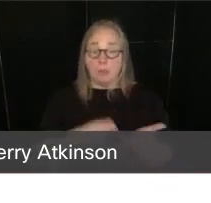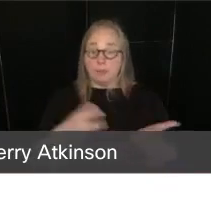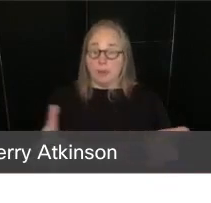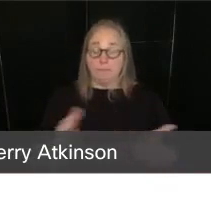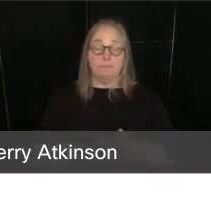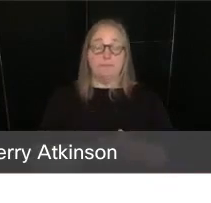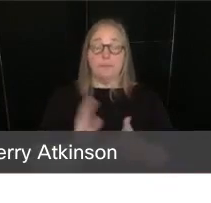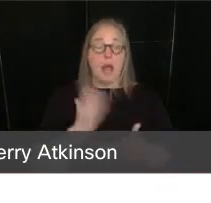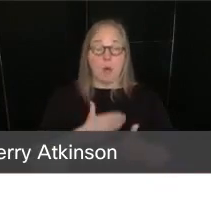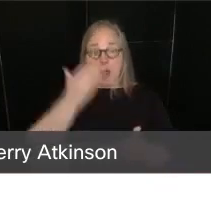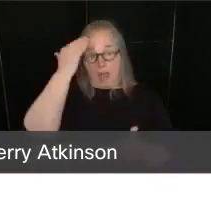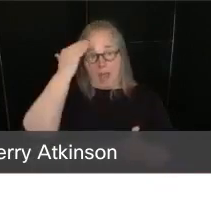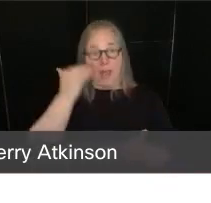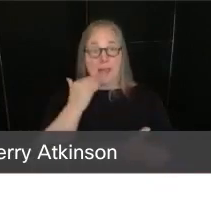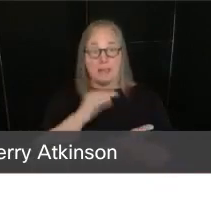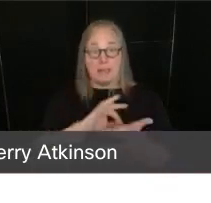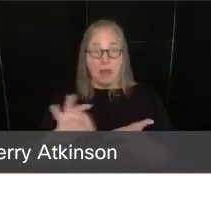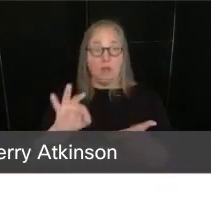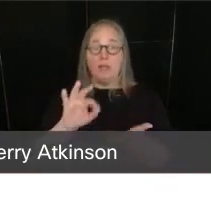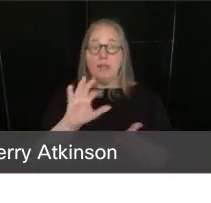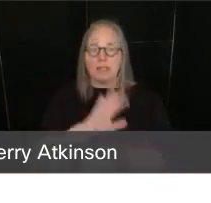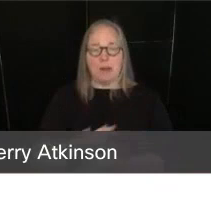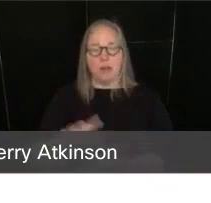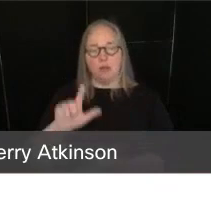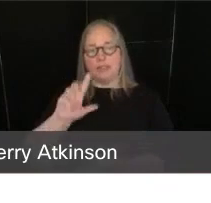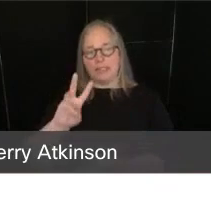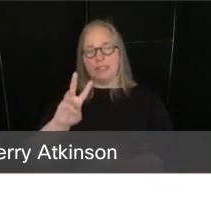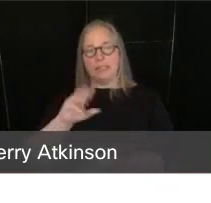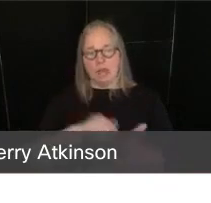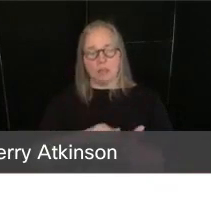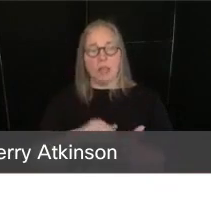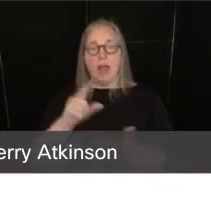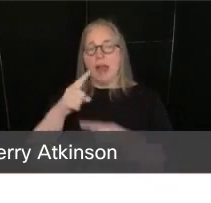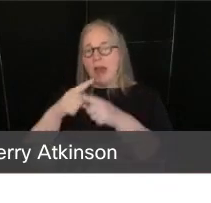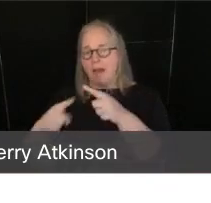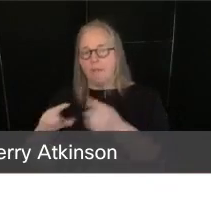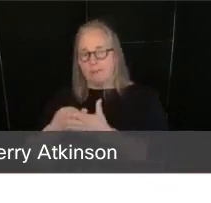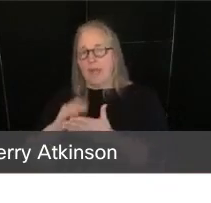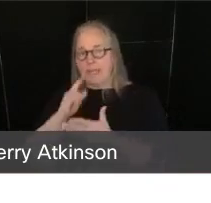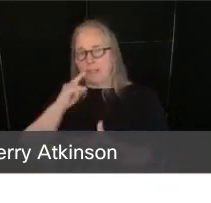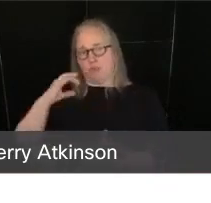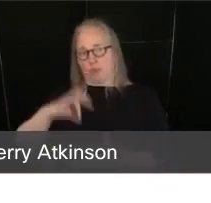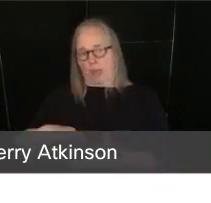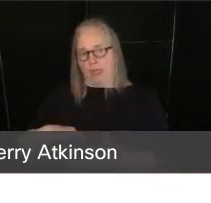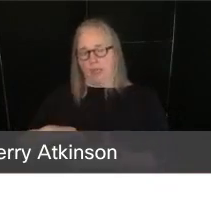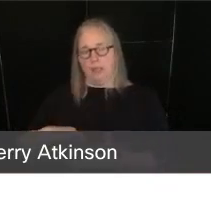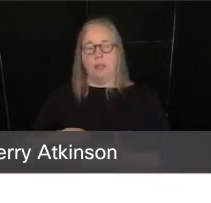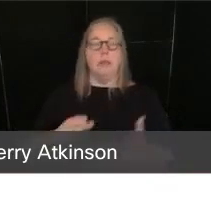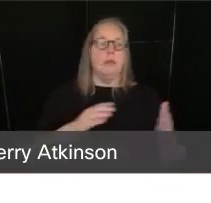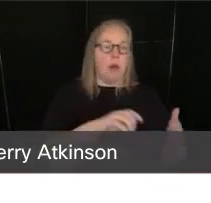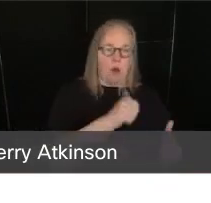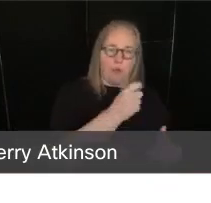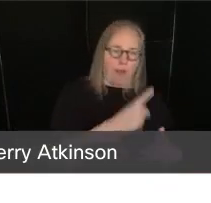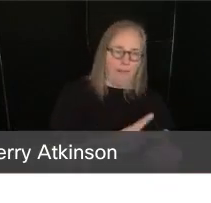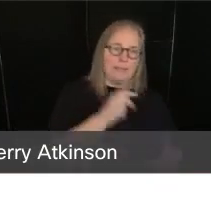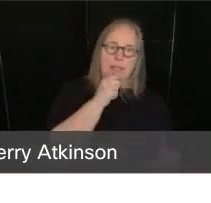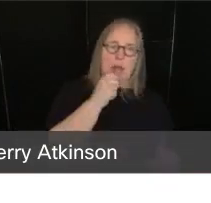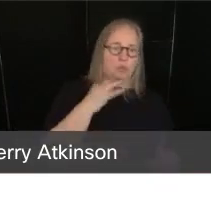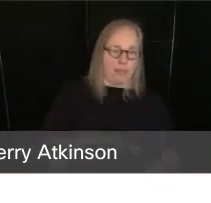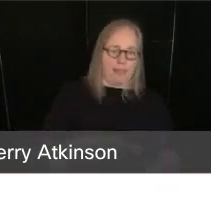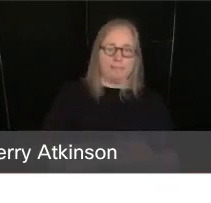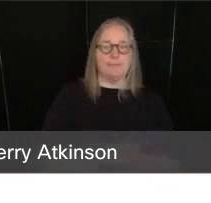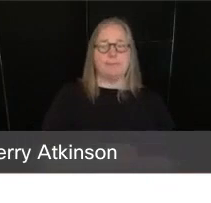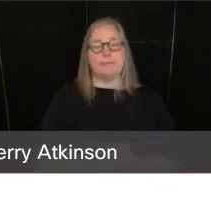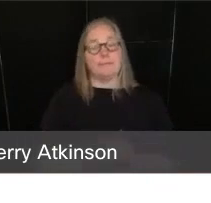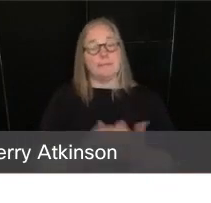head count is about 26,000. Half of that is credit, and then non-credit is the other half. And most